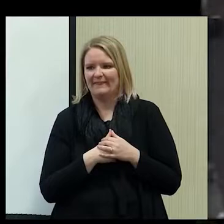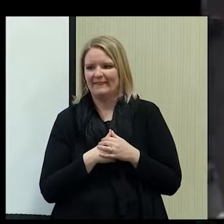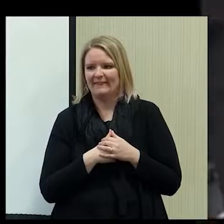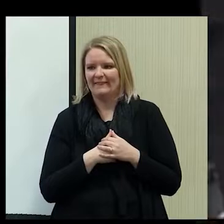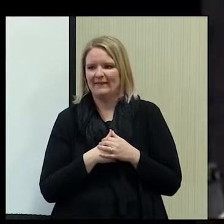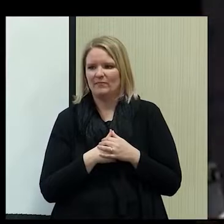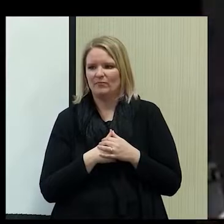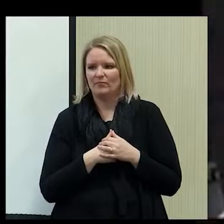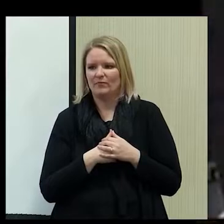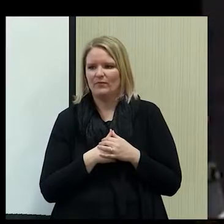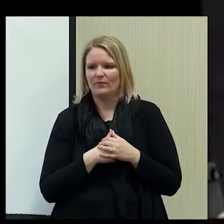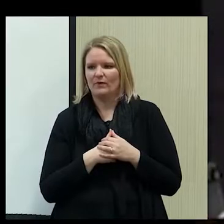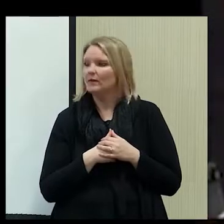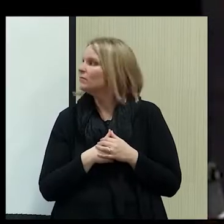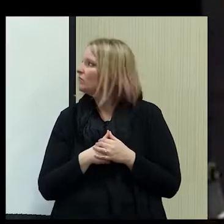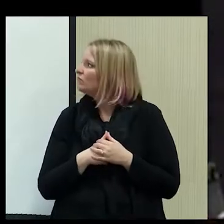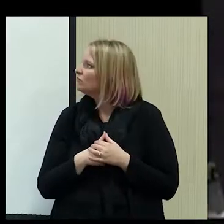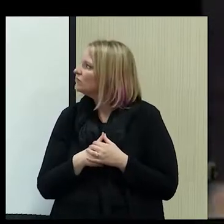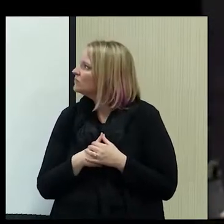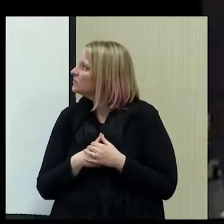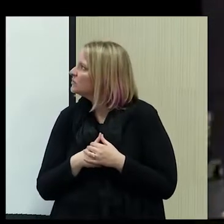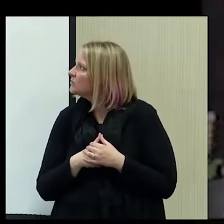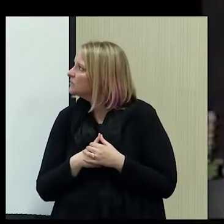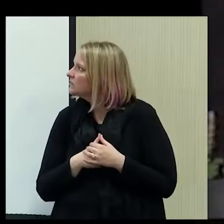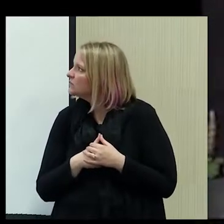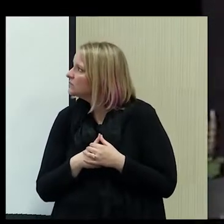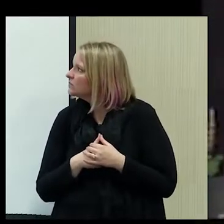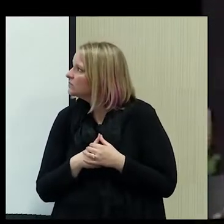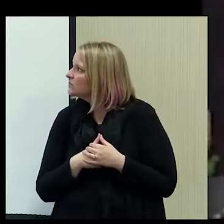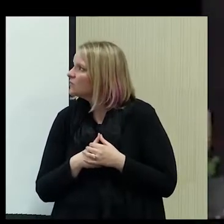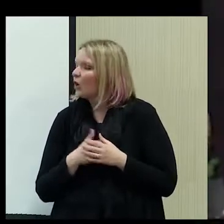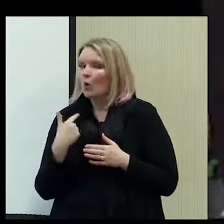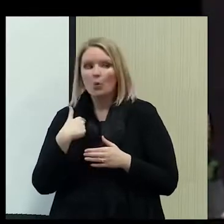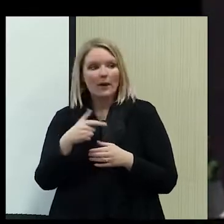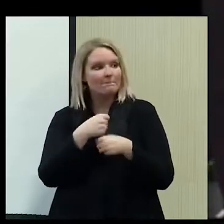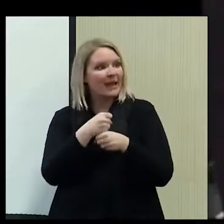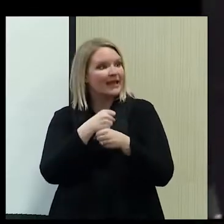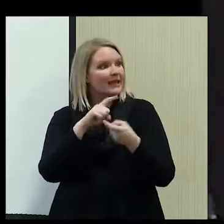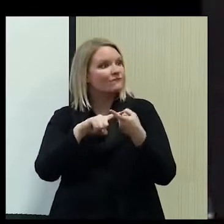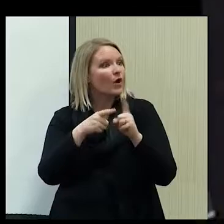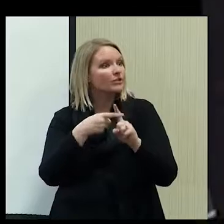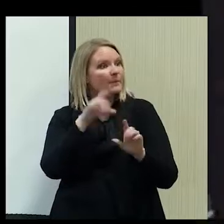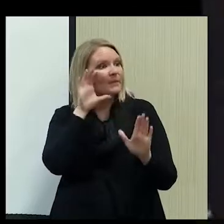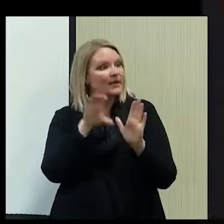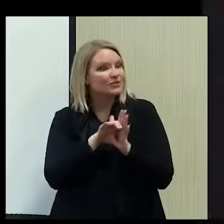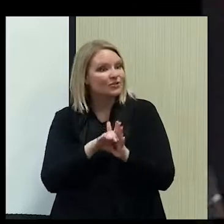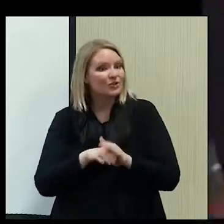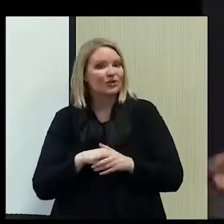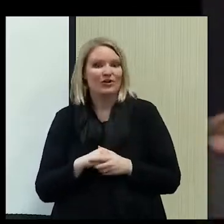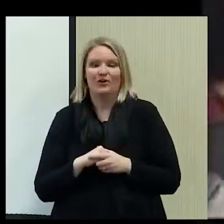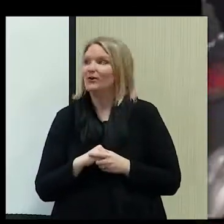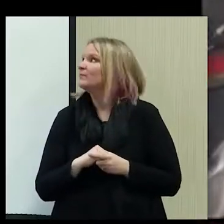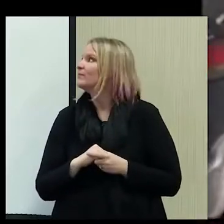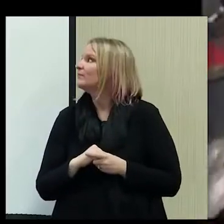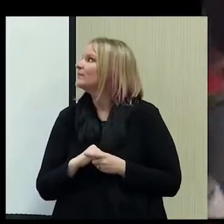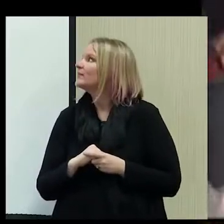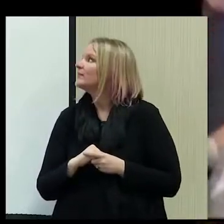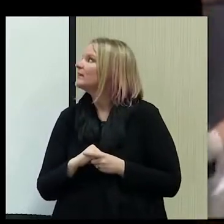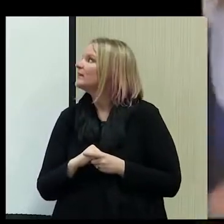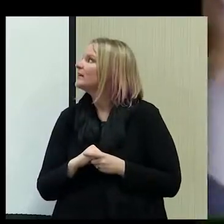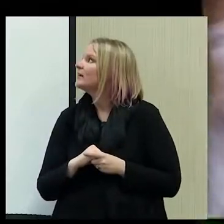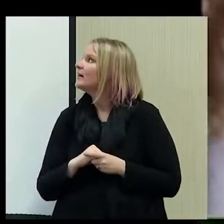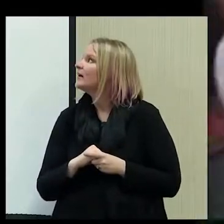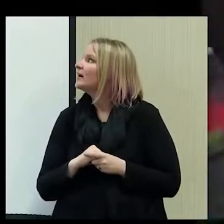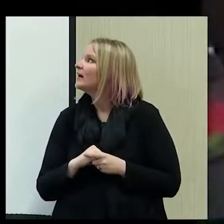Some orange in there, Miss Callie. Right there, see? Oh, I see some orange. We're making a friendship picture. I'm the